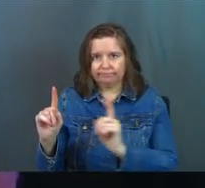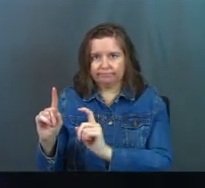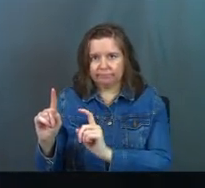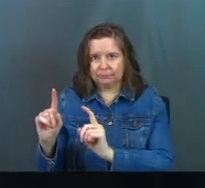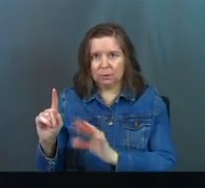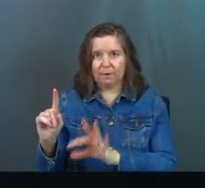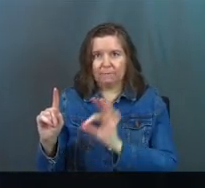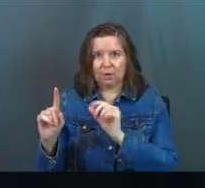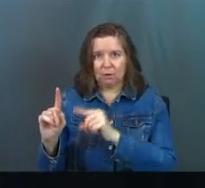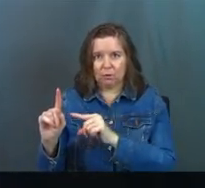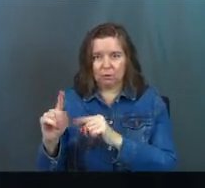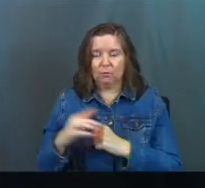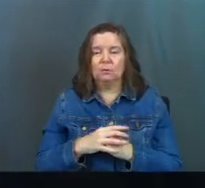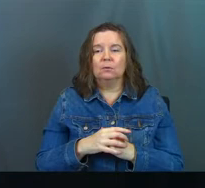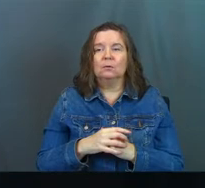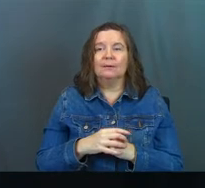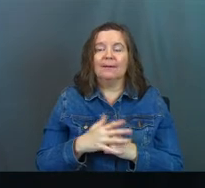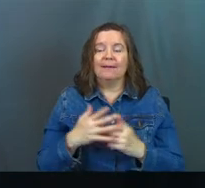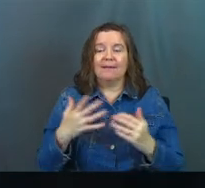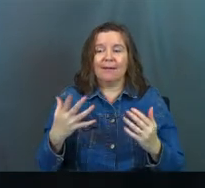her.